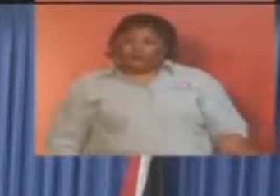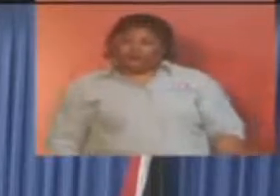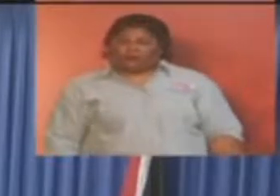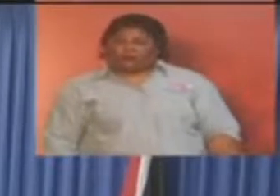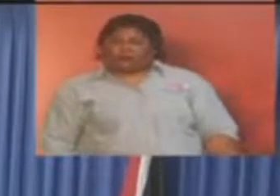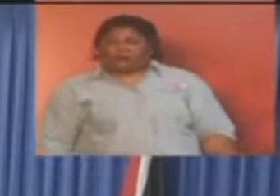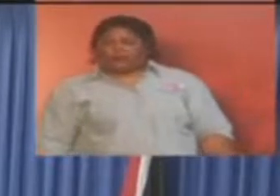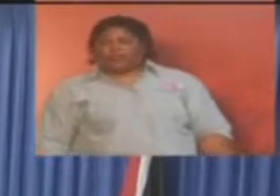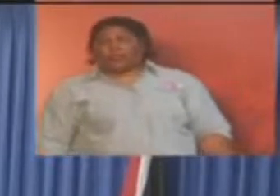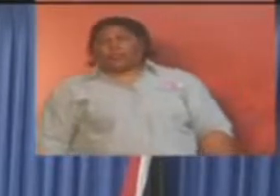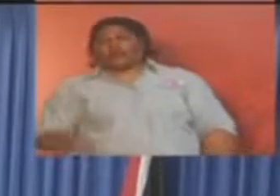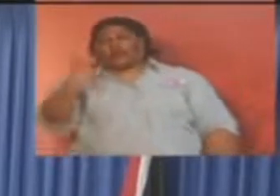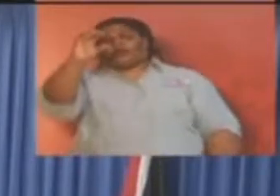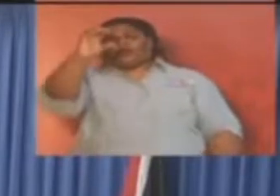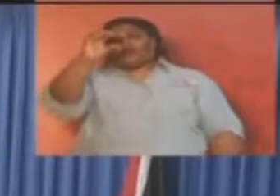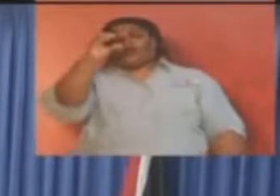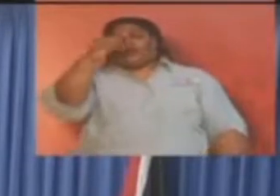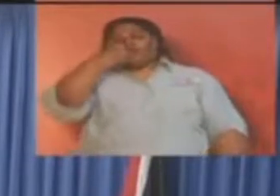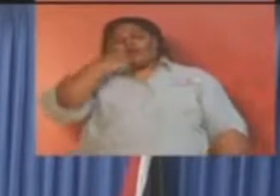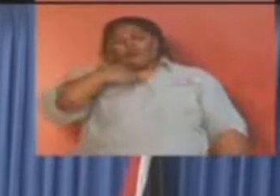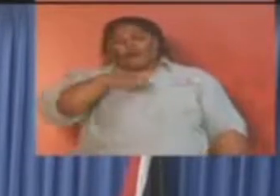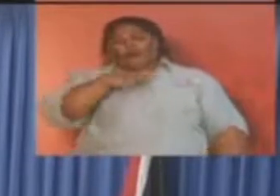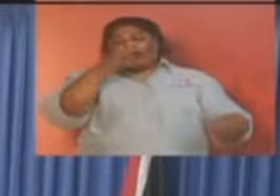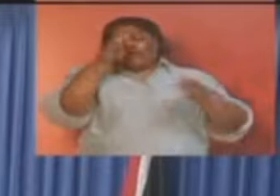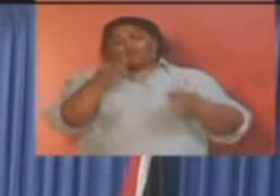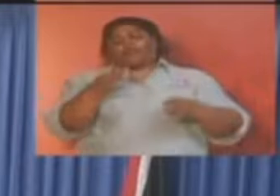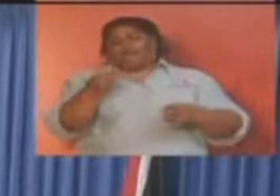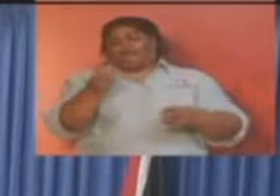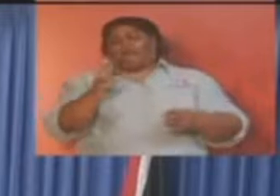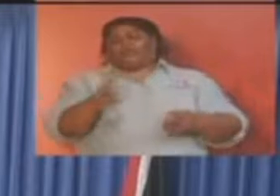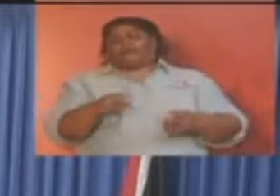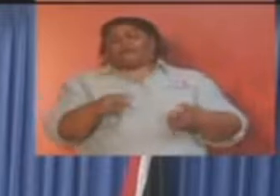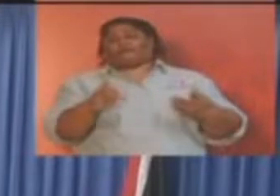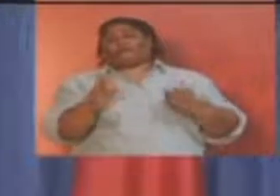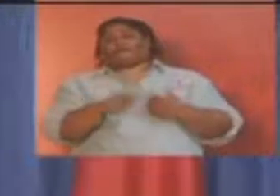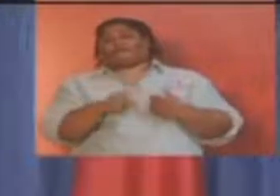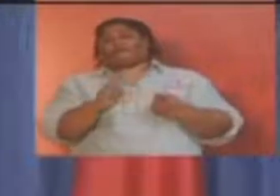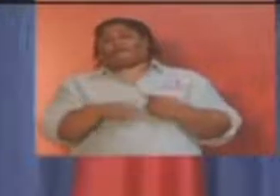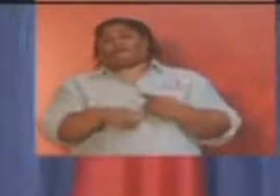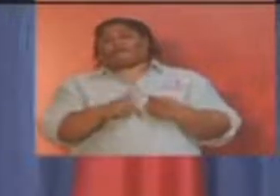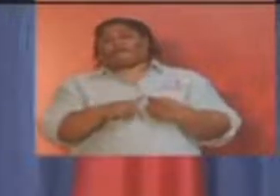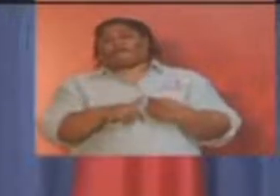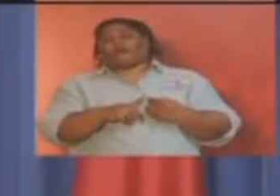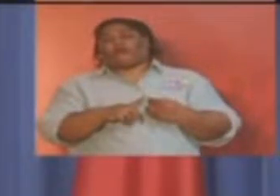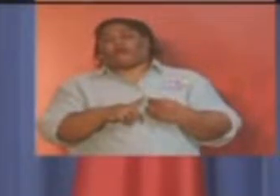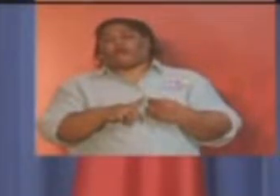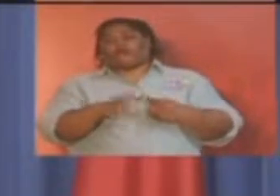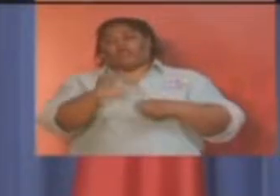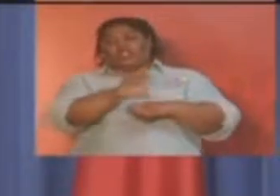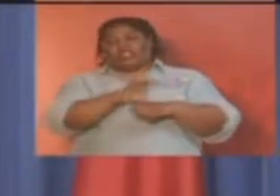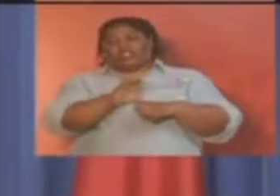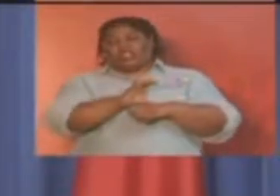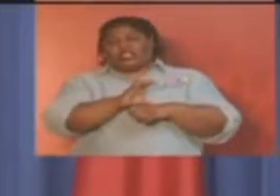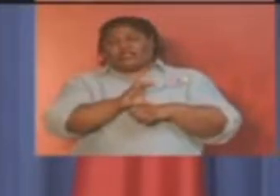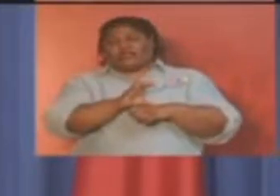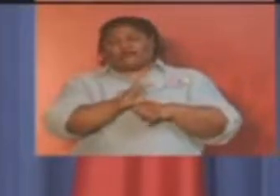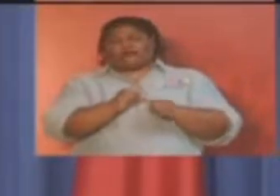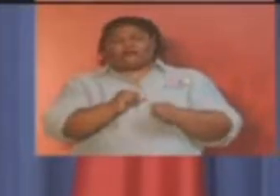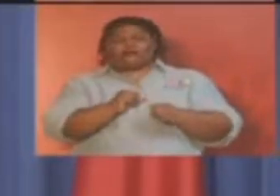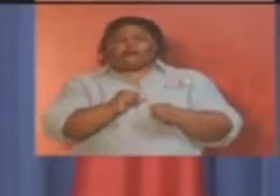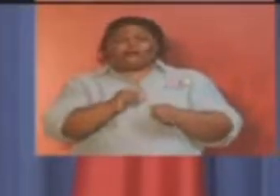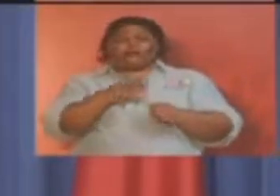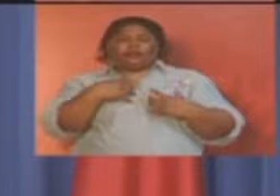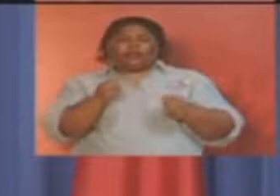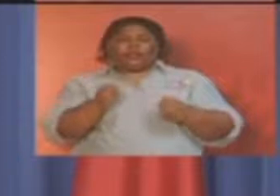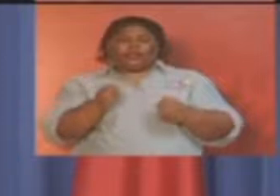So we have taken the decisions to do a few things. We noted with concern that the clinics are really large in terms of